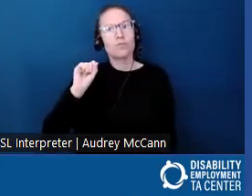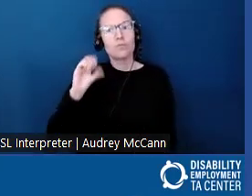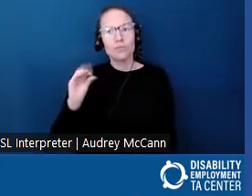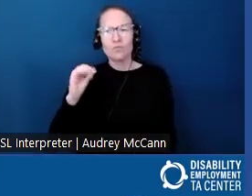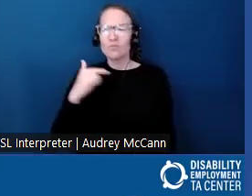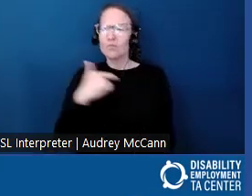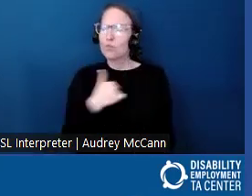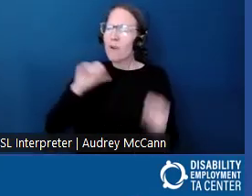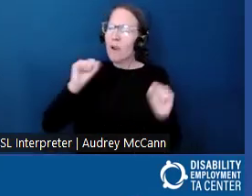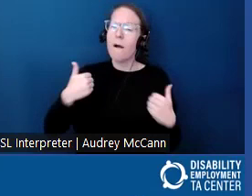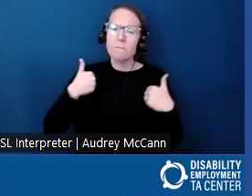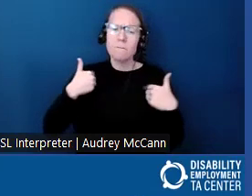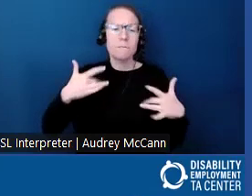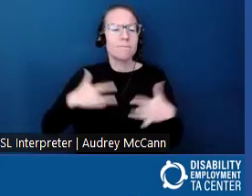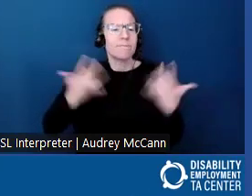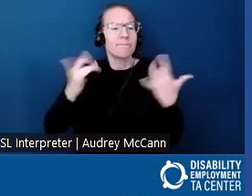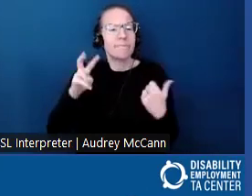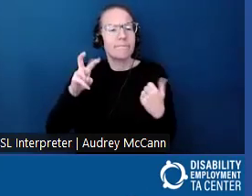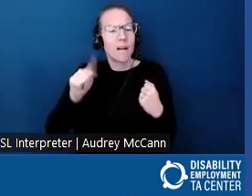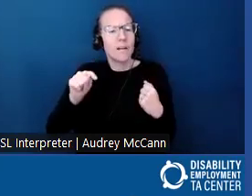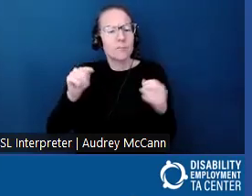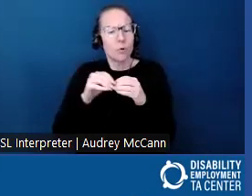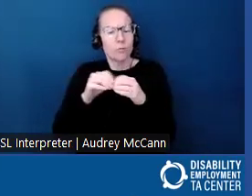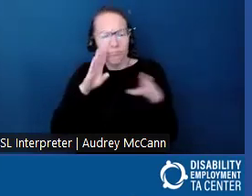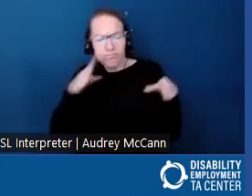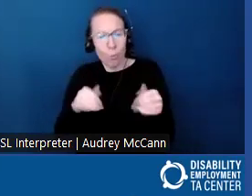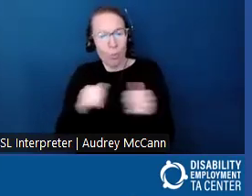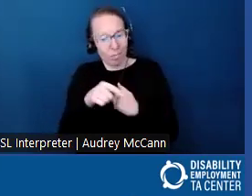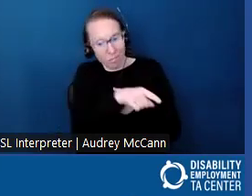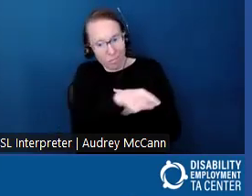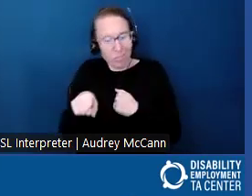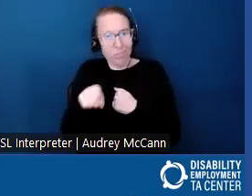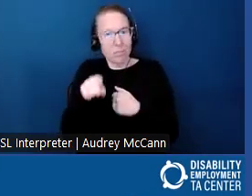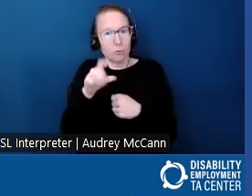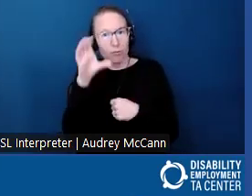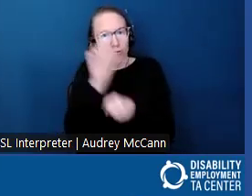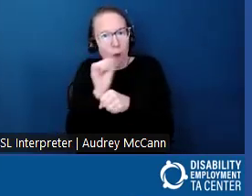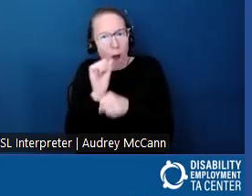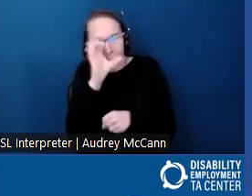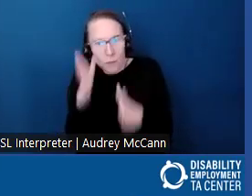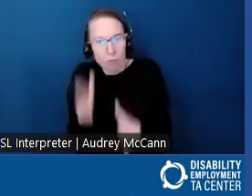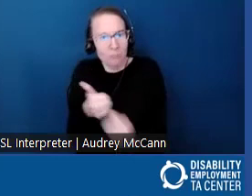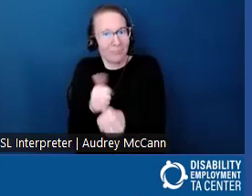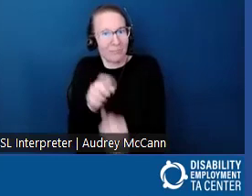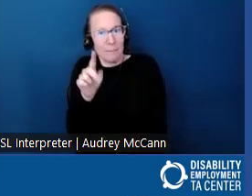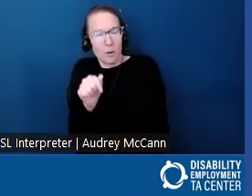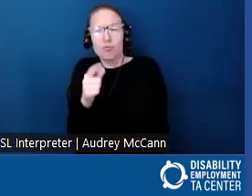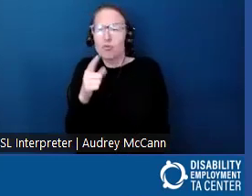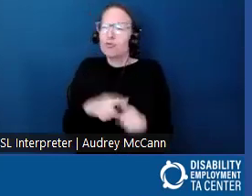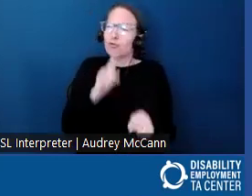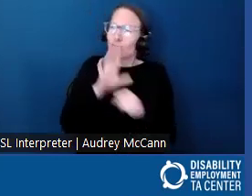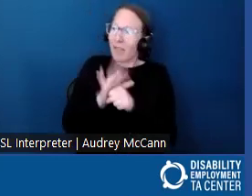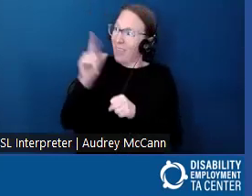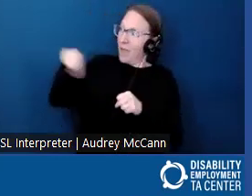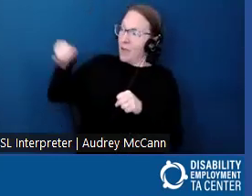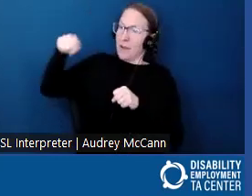have some events each year that are geared towards our job seekers with disabilities and just ensuring that the employers that are